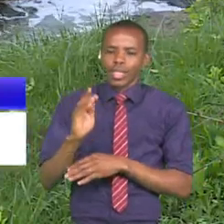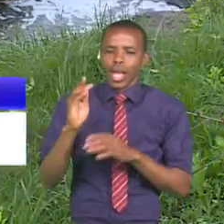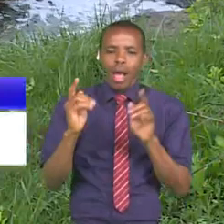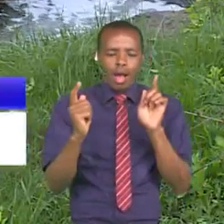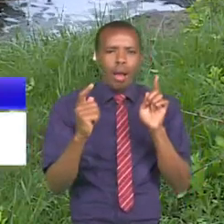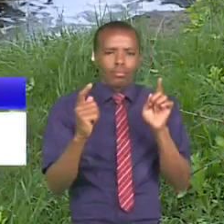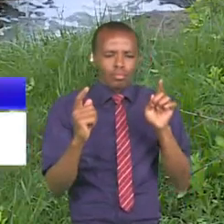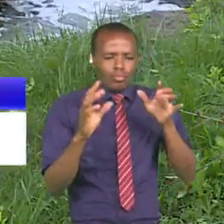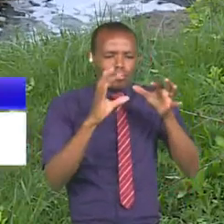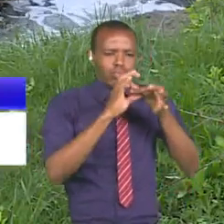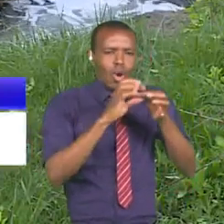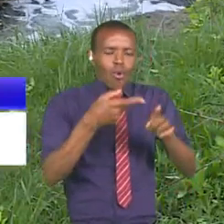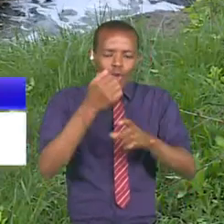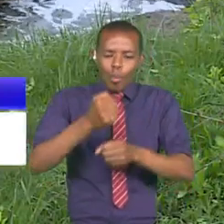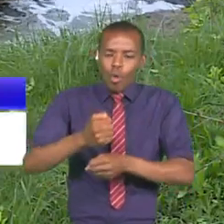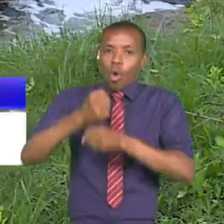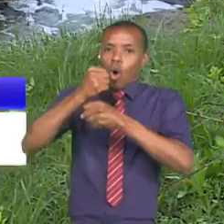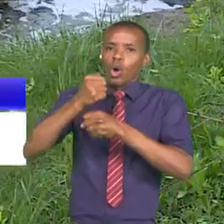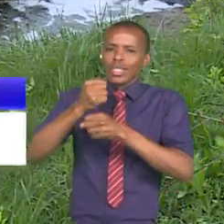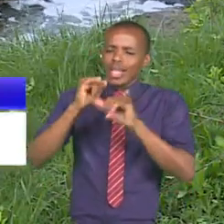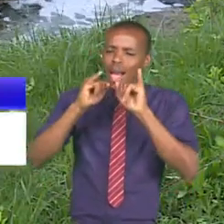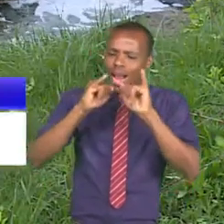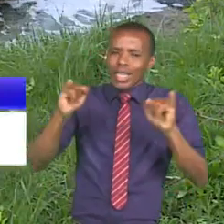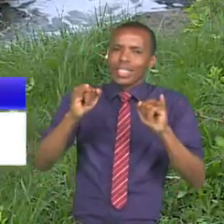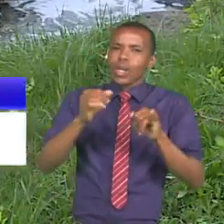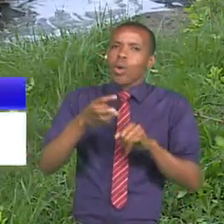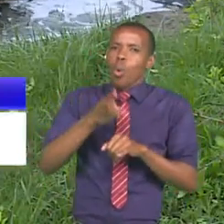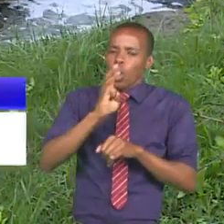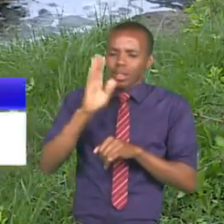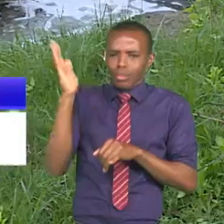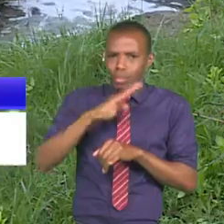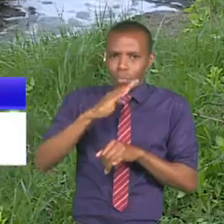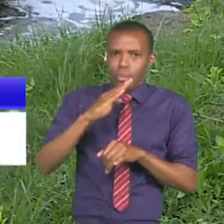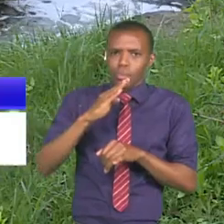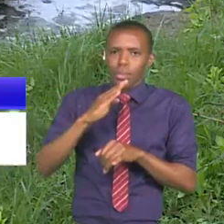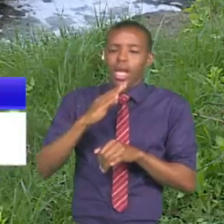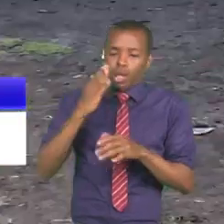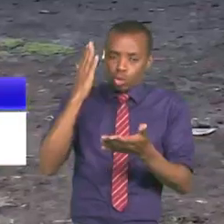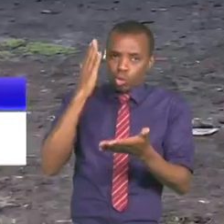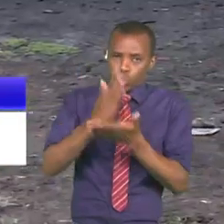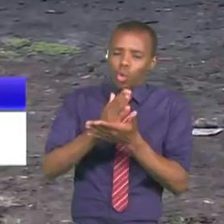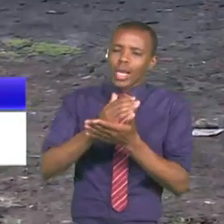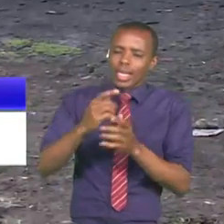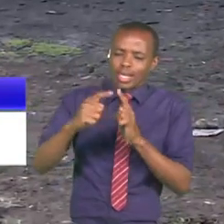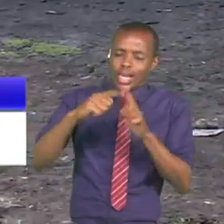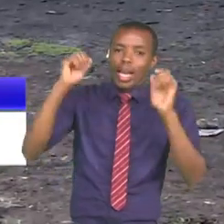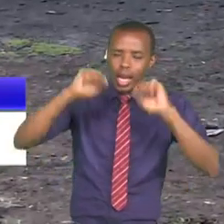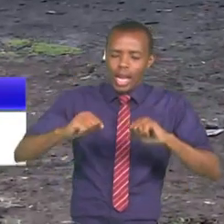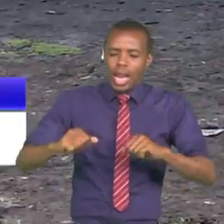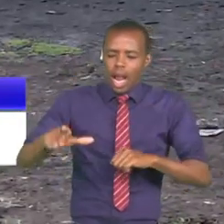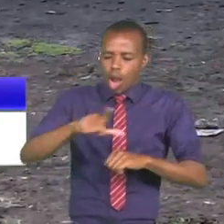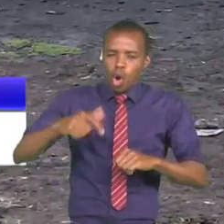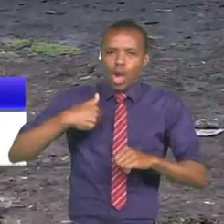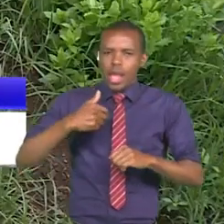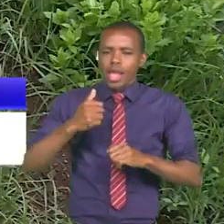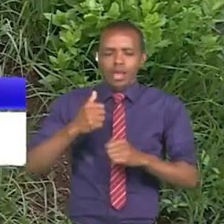point, and the one from Ngong is a pure sewer, and the stench can actually kill. Residents here could not help